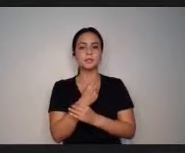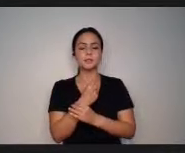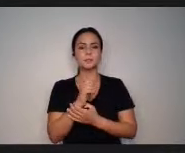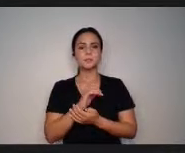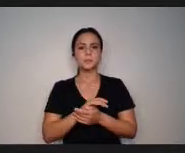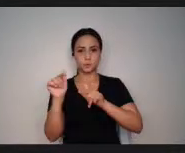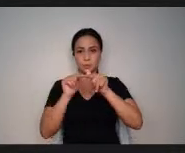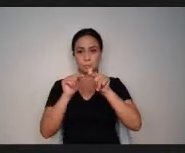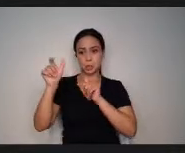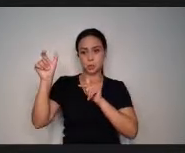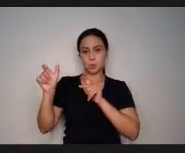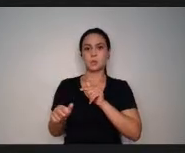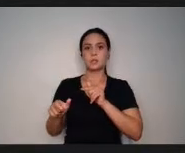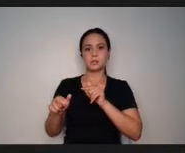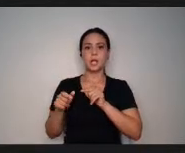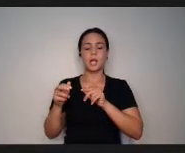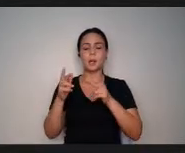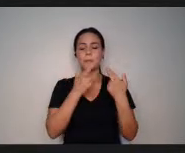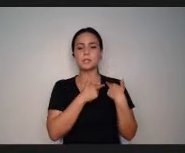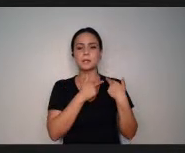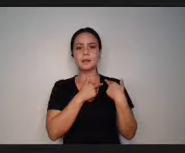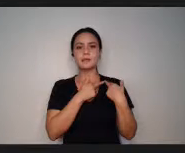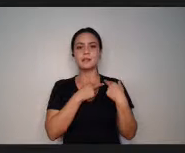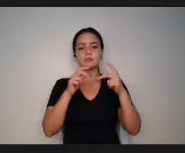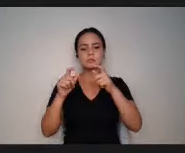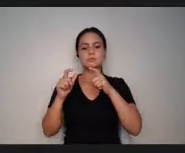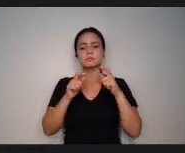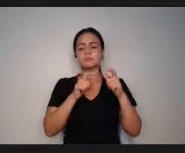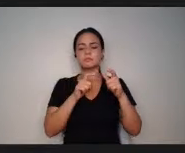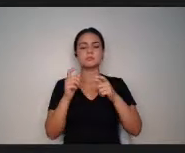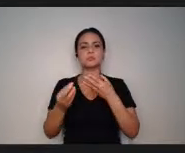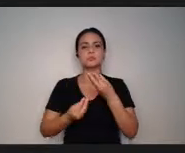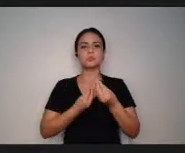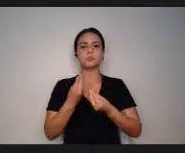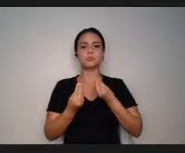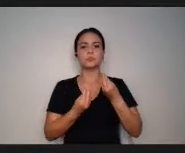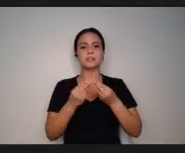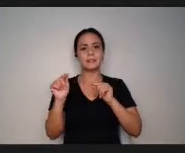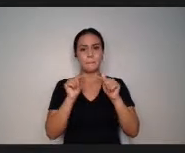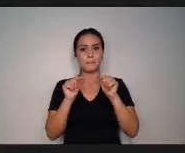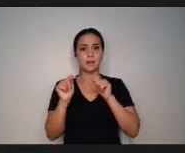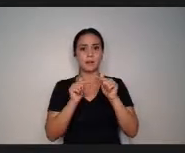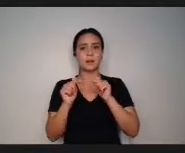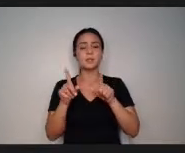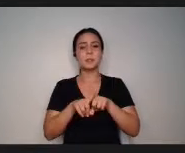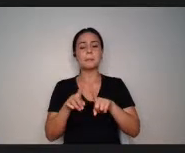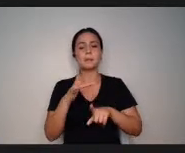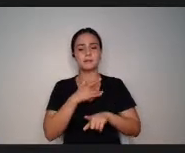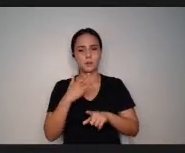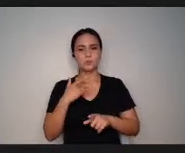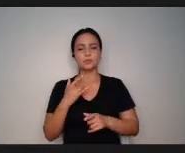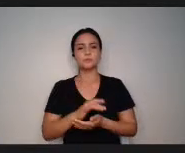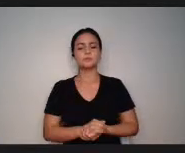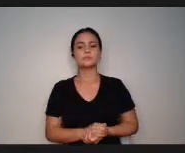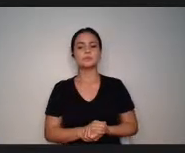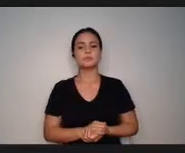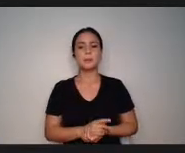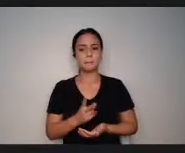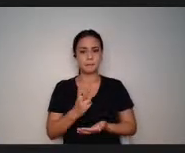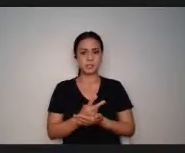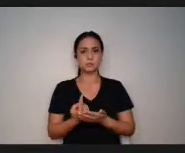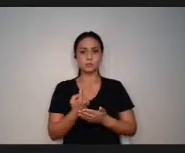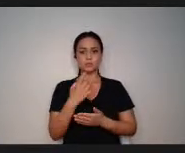workers behind in this regard. This is really about inequality and addressing the inequality of exposure to